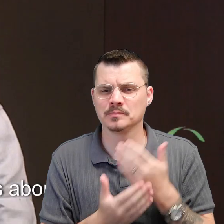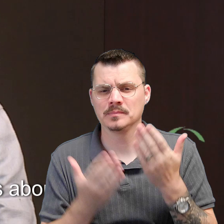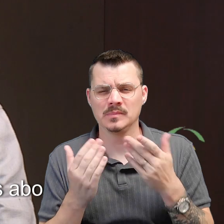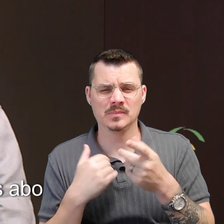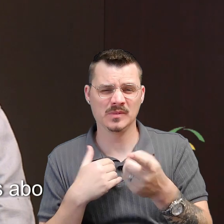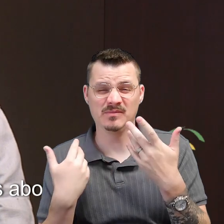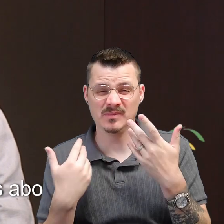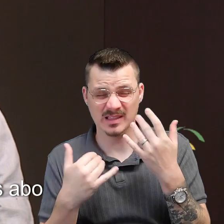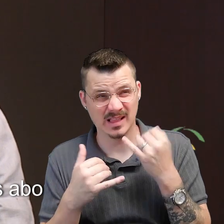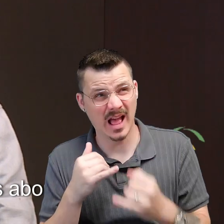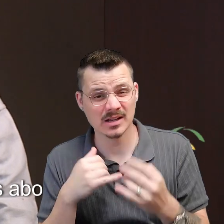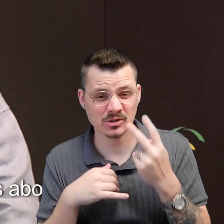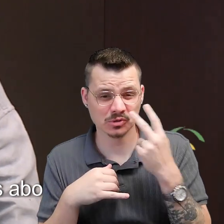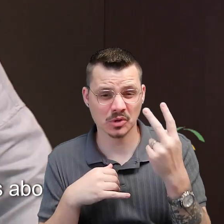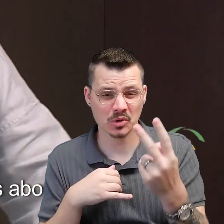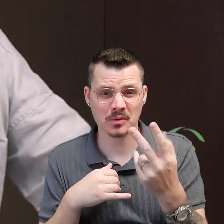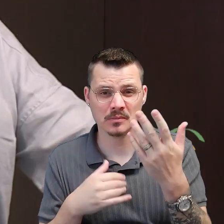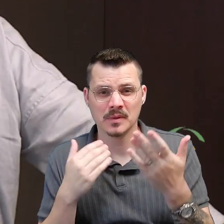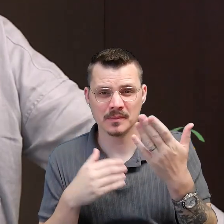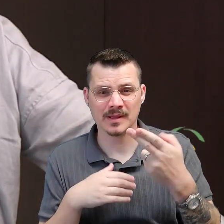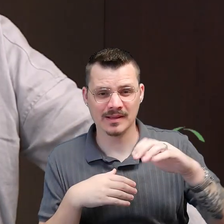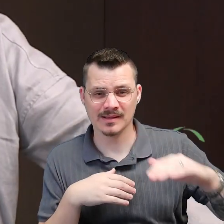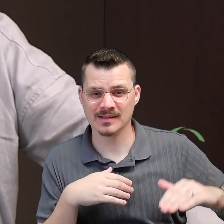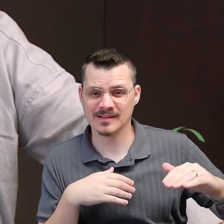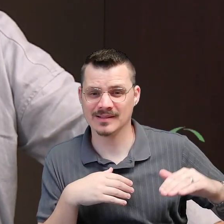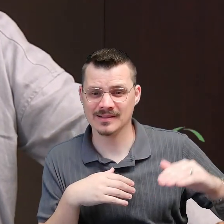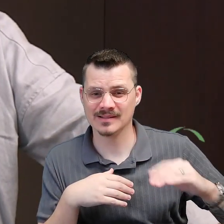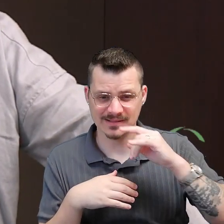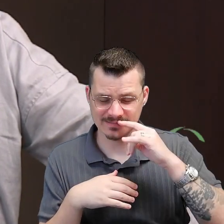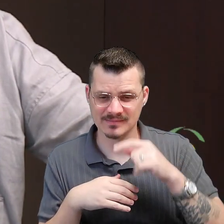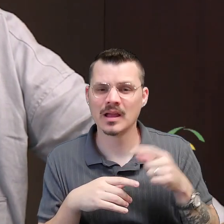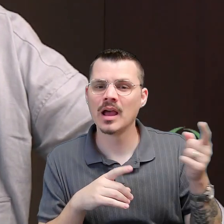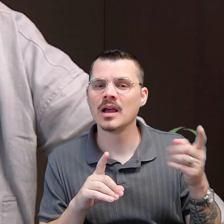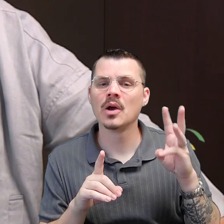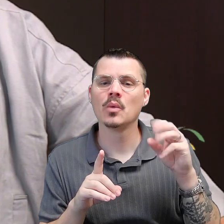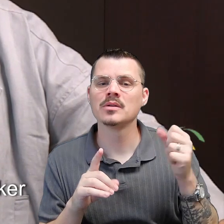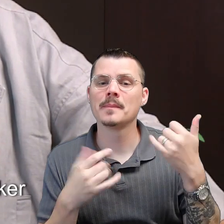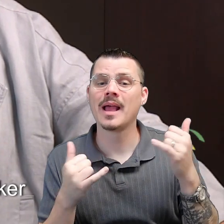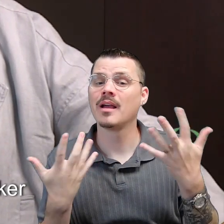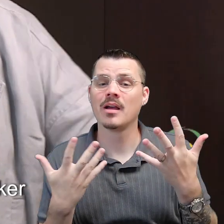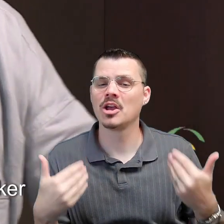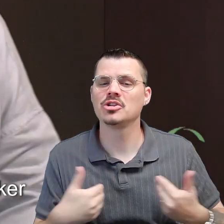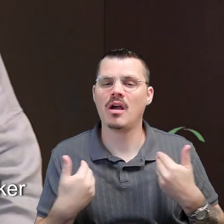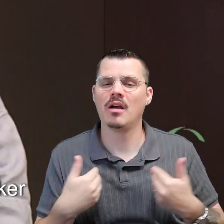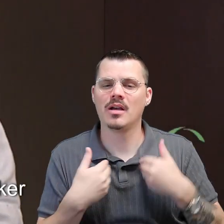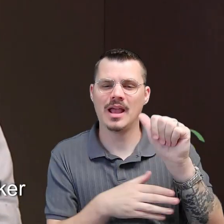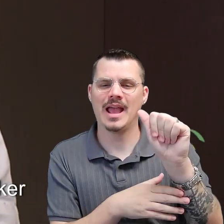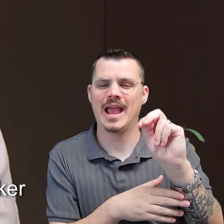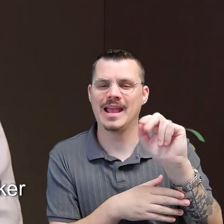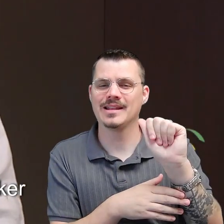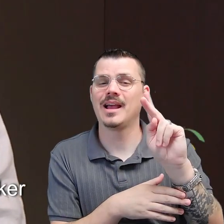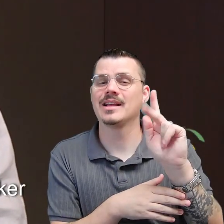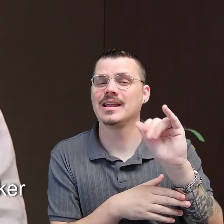You probably last saw him when he was about this high, and he was playing the very, very young